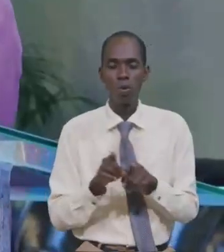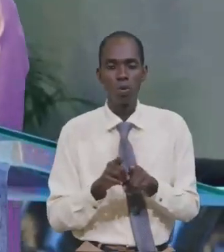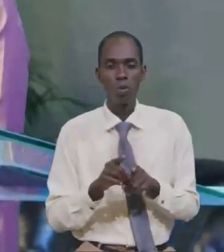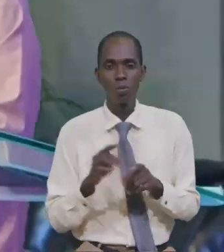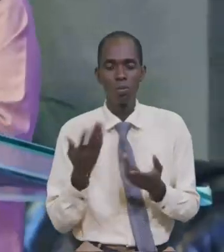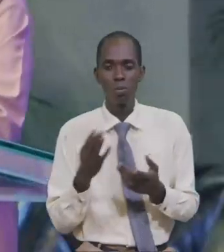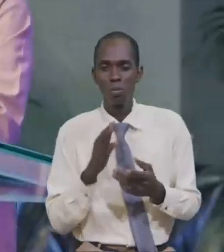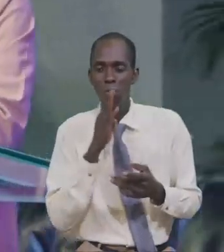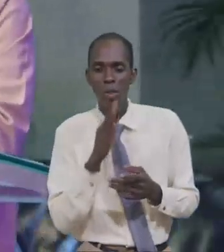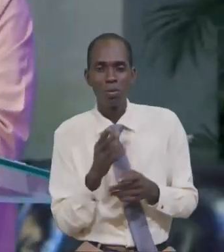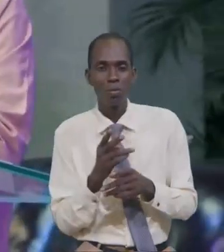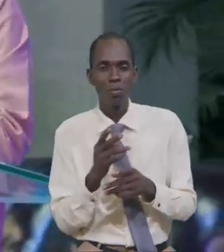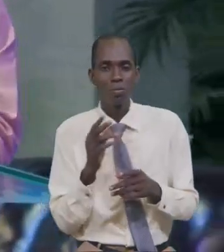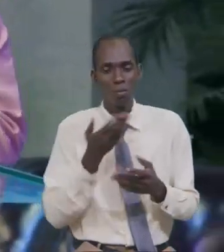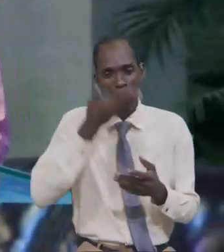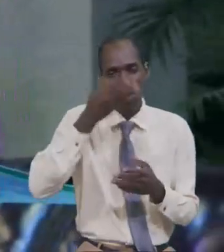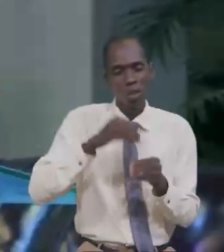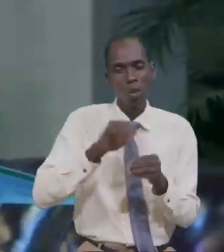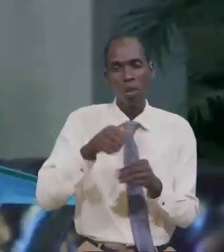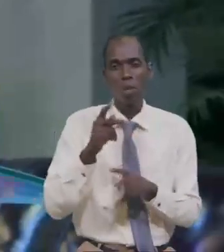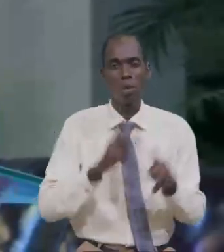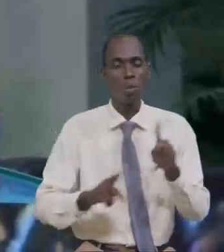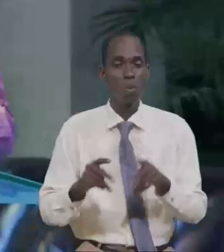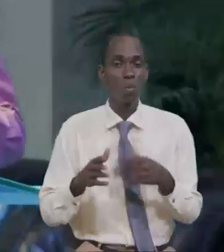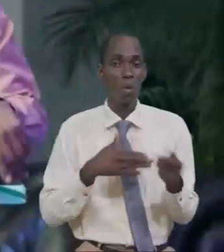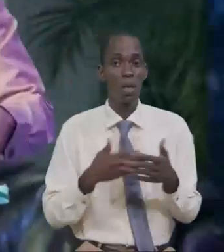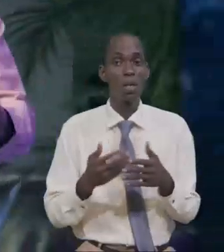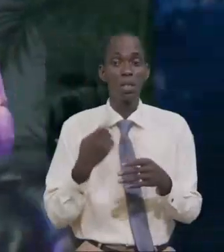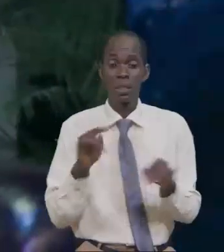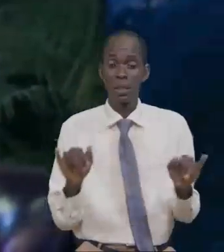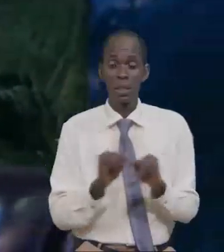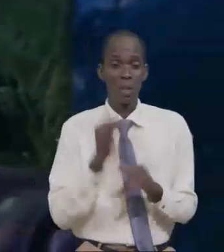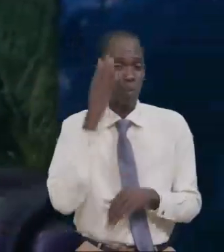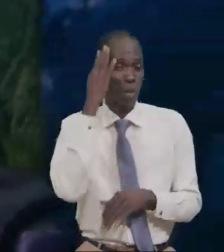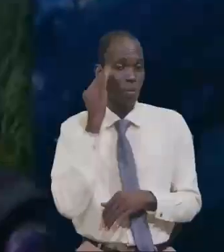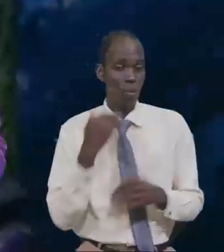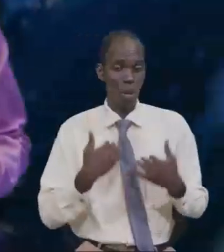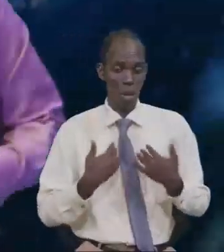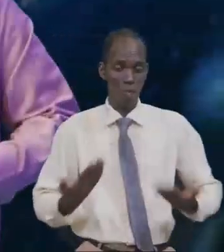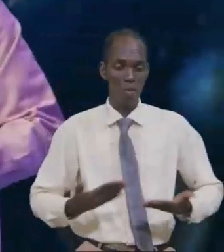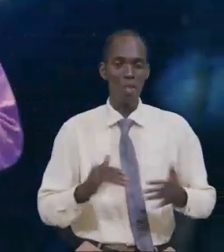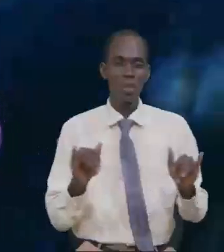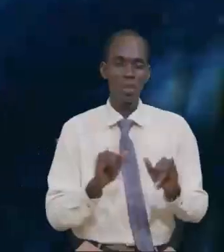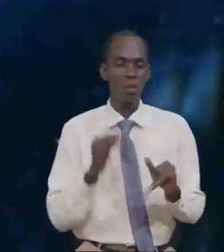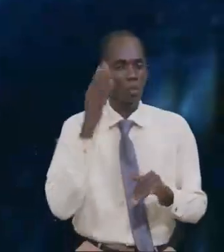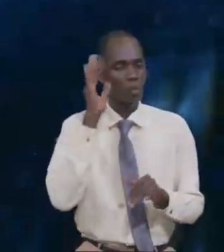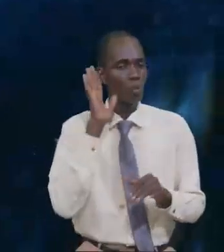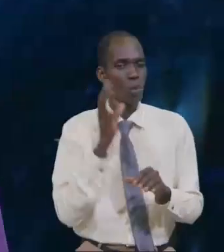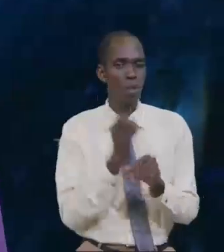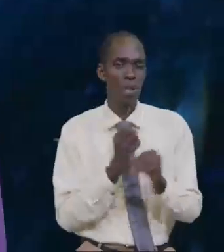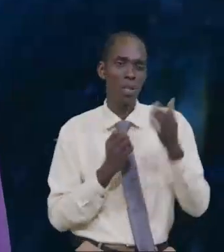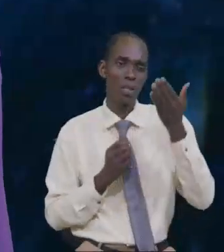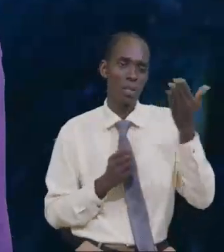so, as you look at life, meditate and say, it's not where I am that is causing the problem. It's